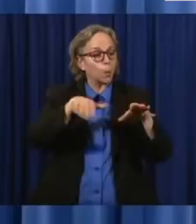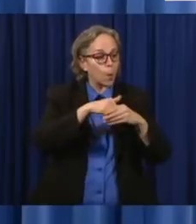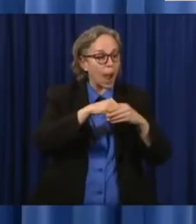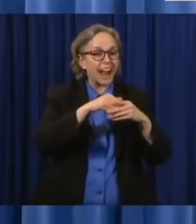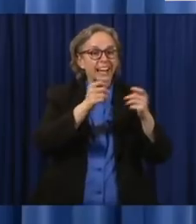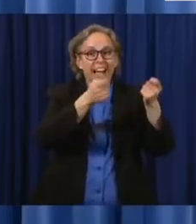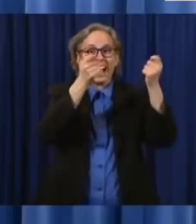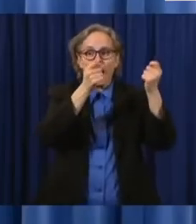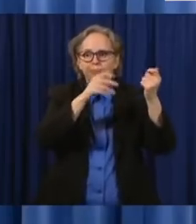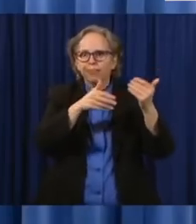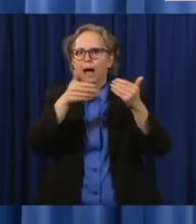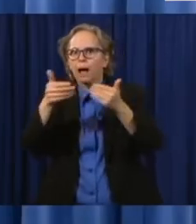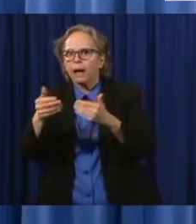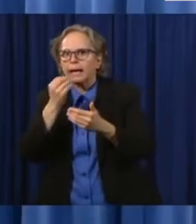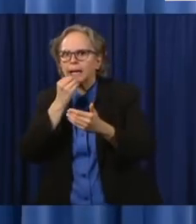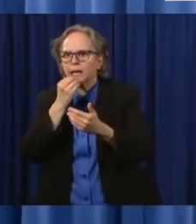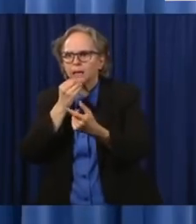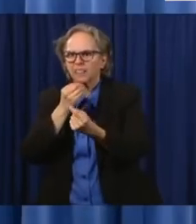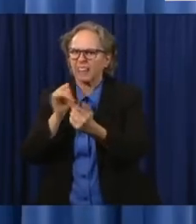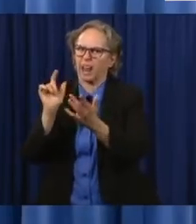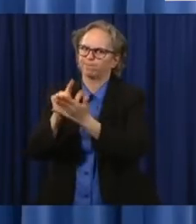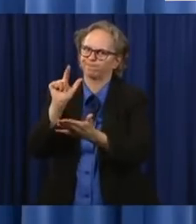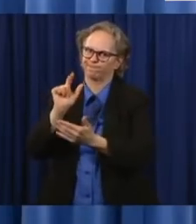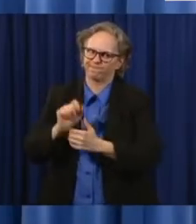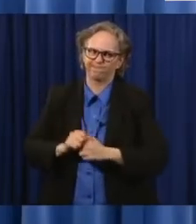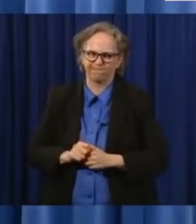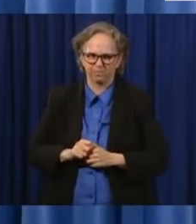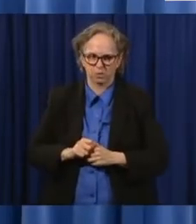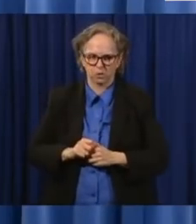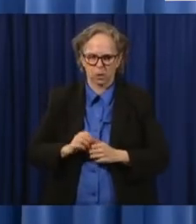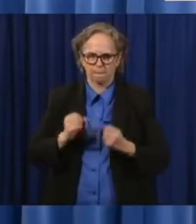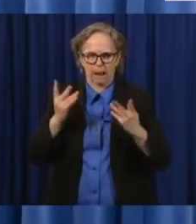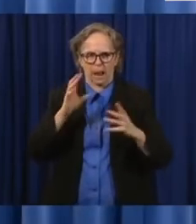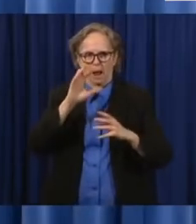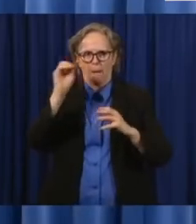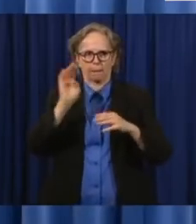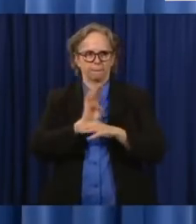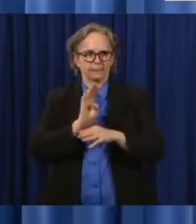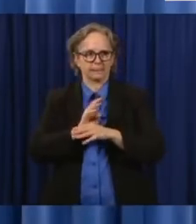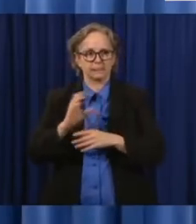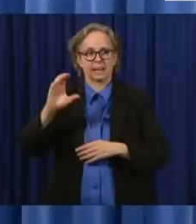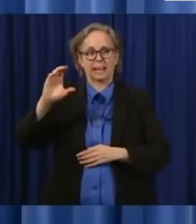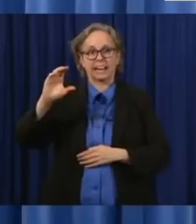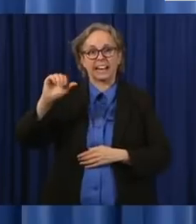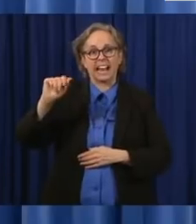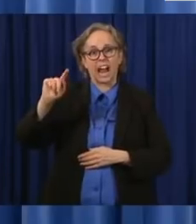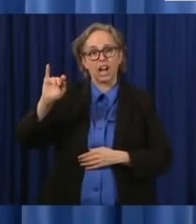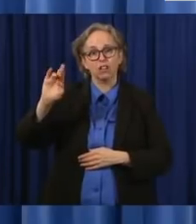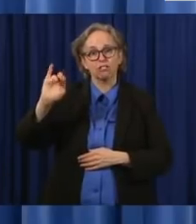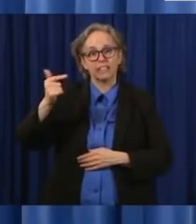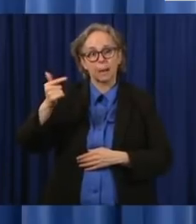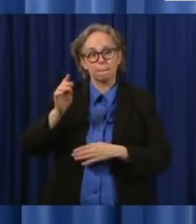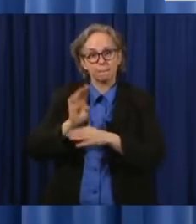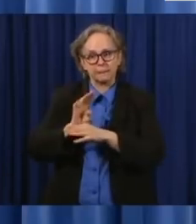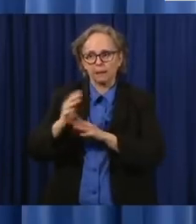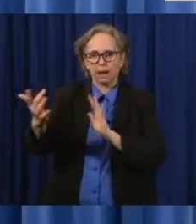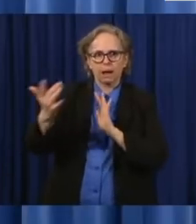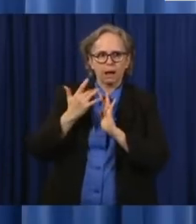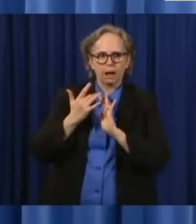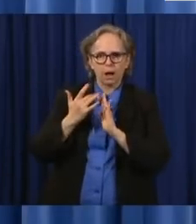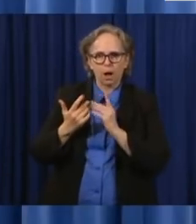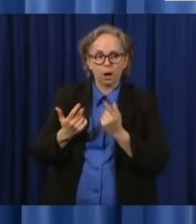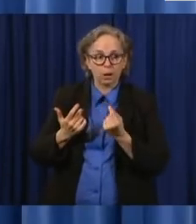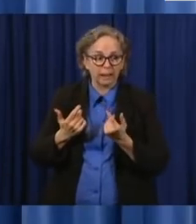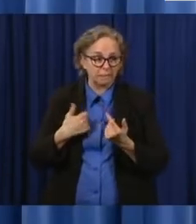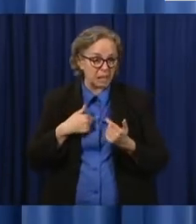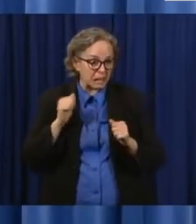who cater, for example, who've said, look, if we can replicate what the standards